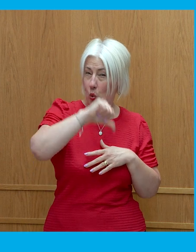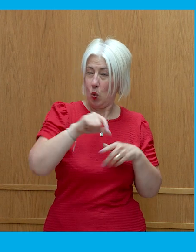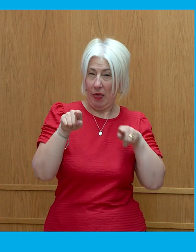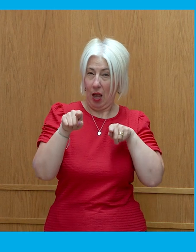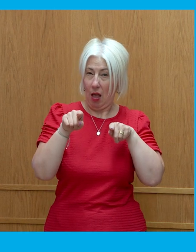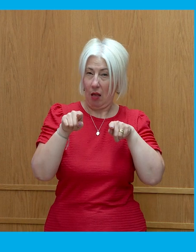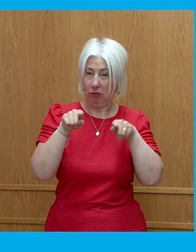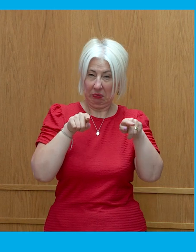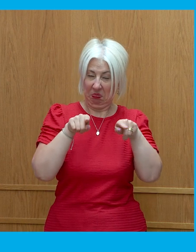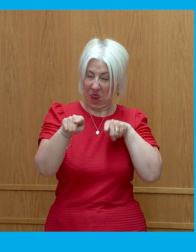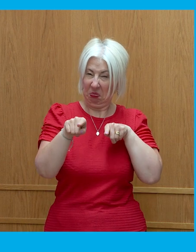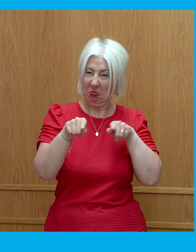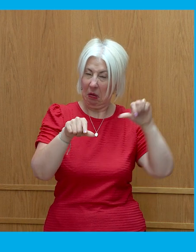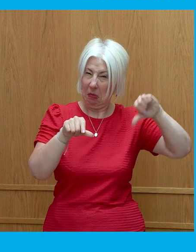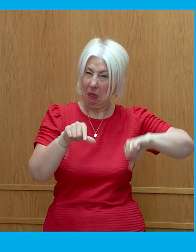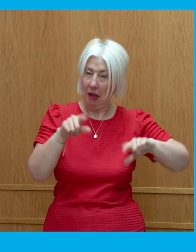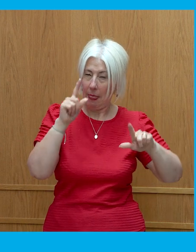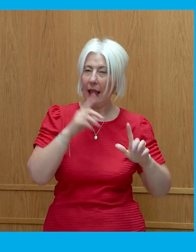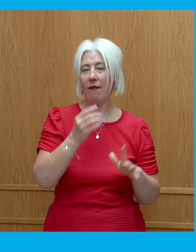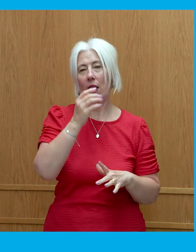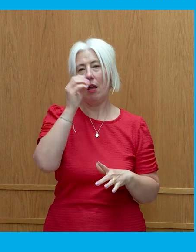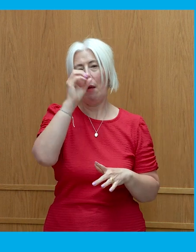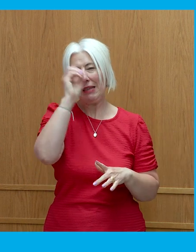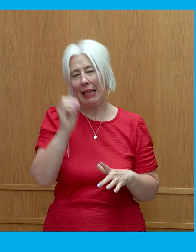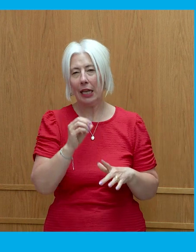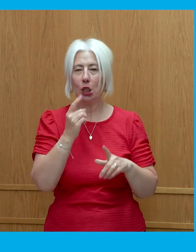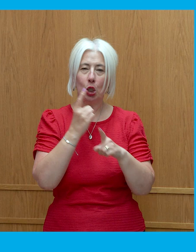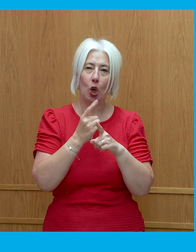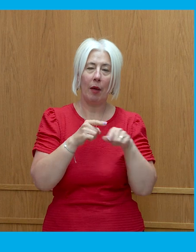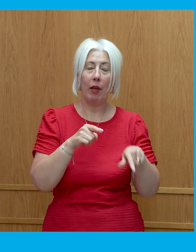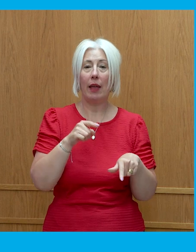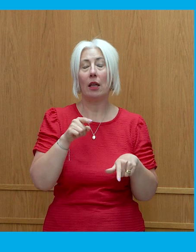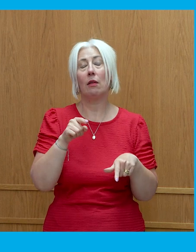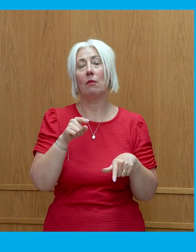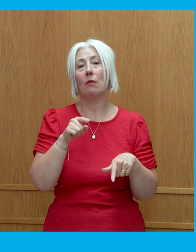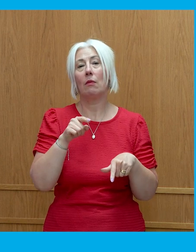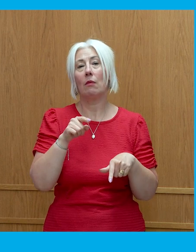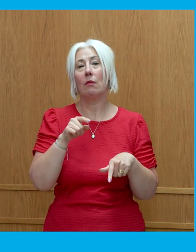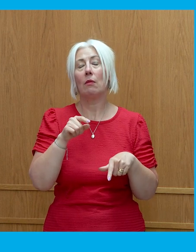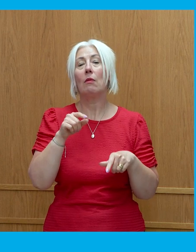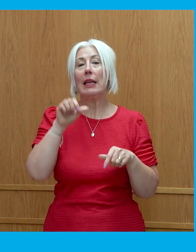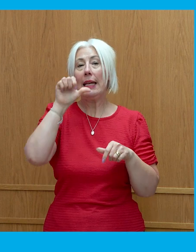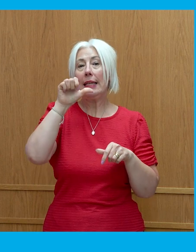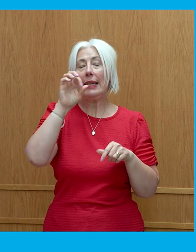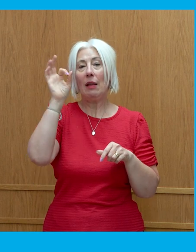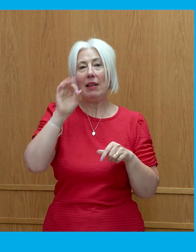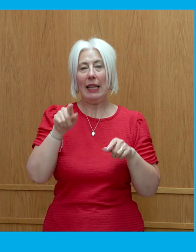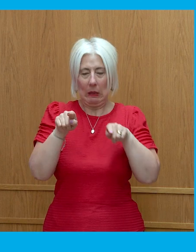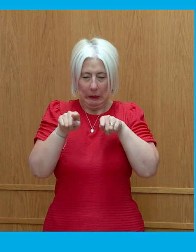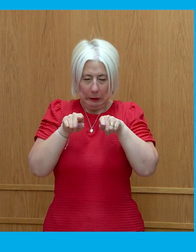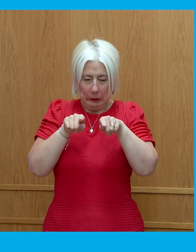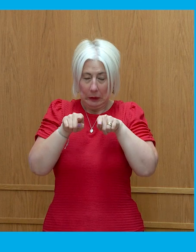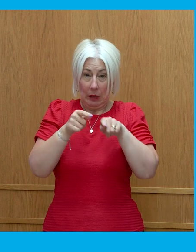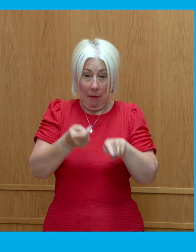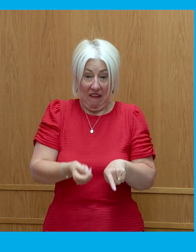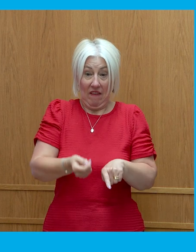suspect that if I were to give the sort of percentages, I think there's a 60% chance that it's a tight race, essentially a coin flip, and